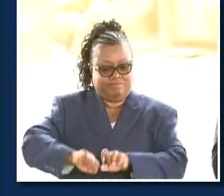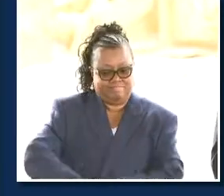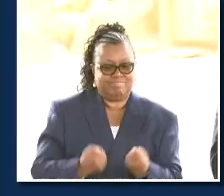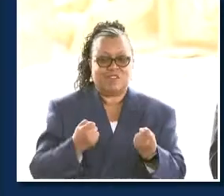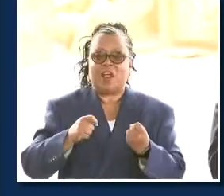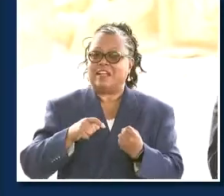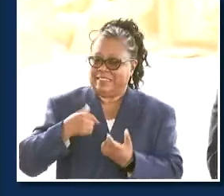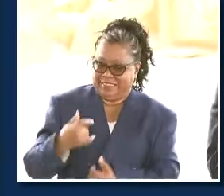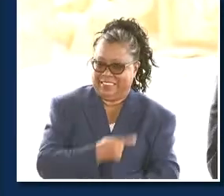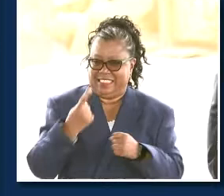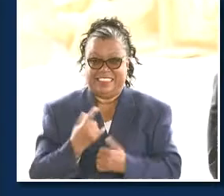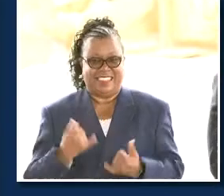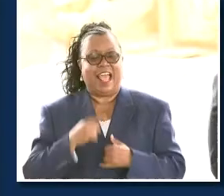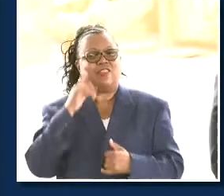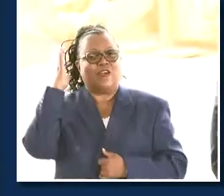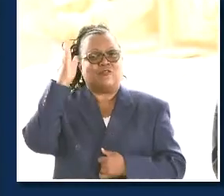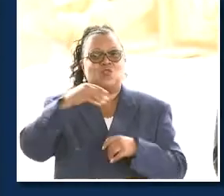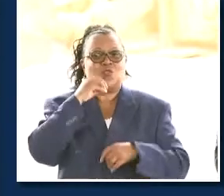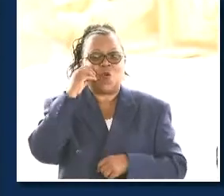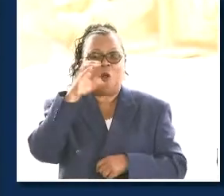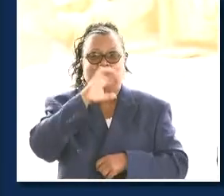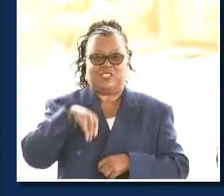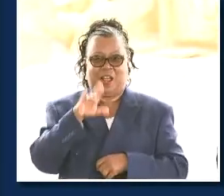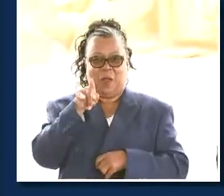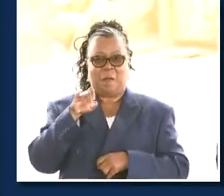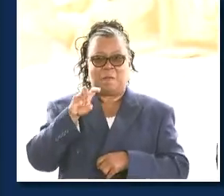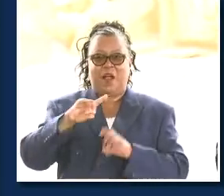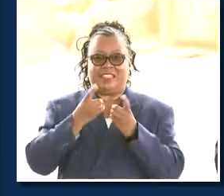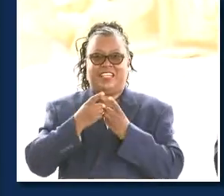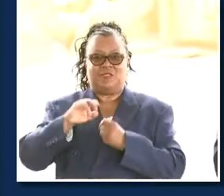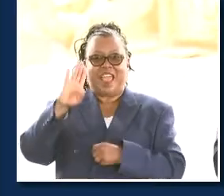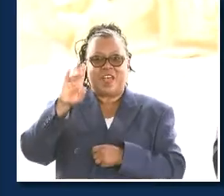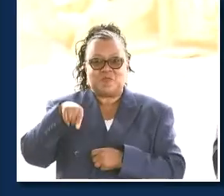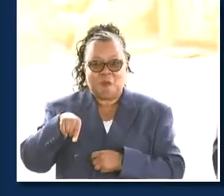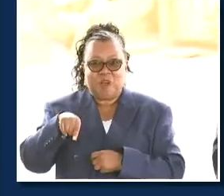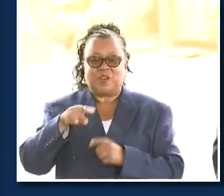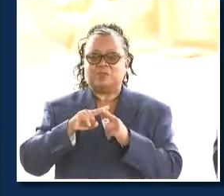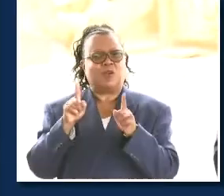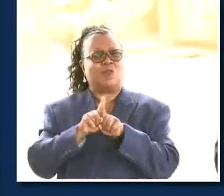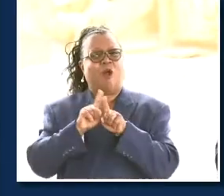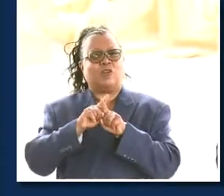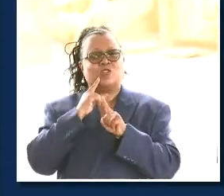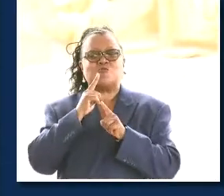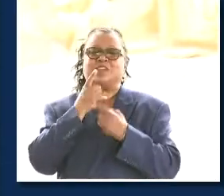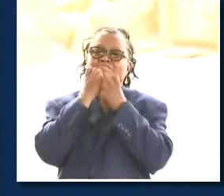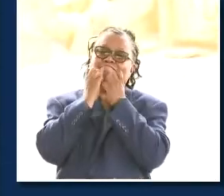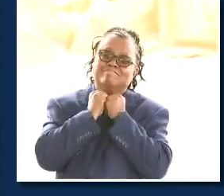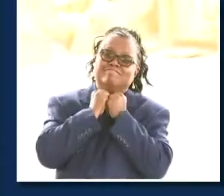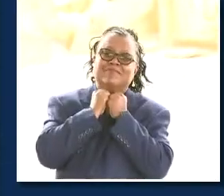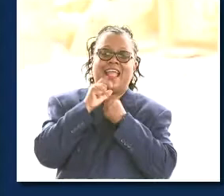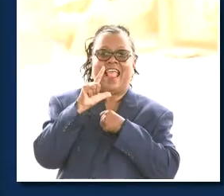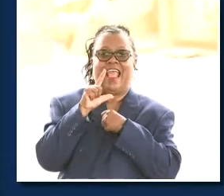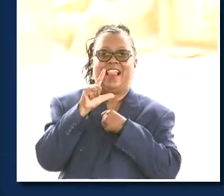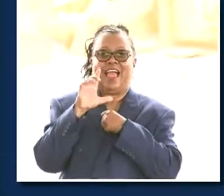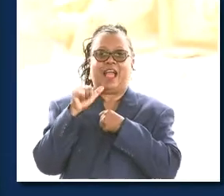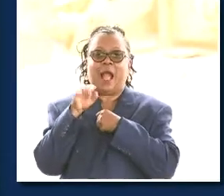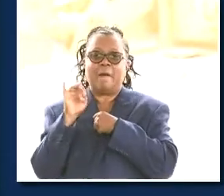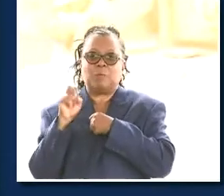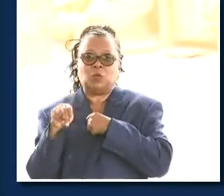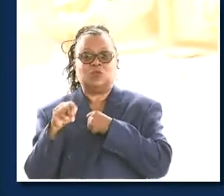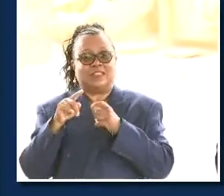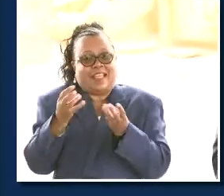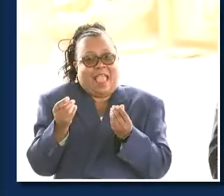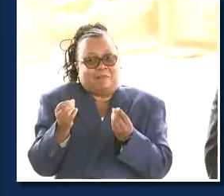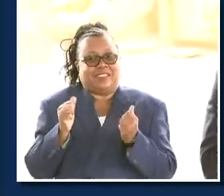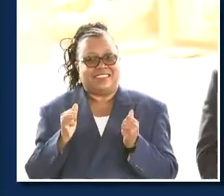is going to be the future home of the Chicago Park District headquarters, but we're also affectionately calling it El Campus, the